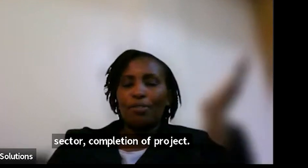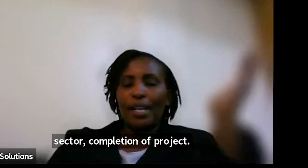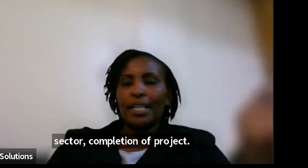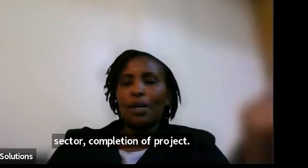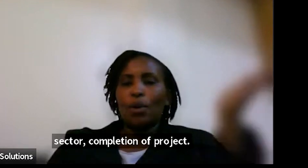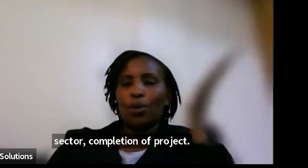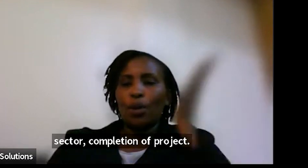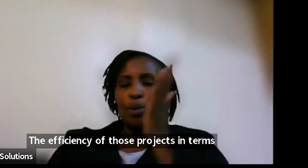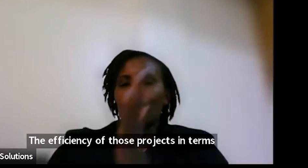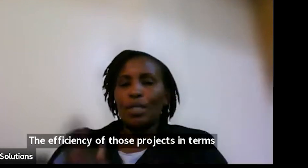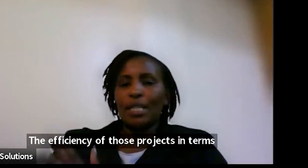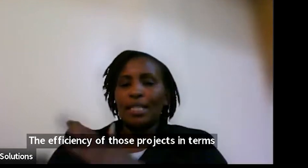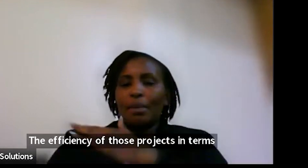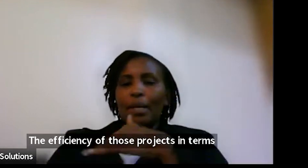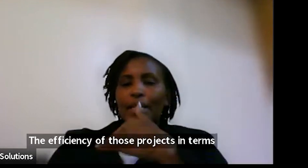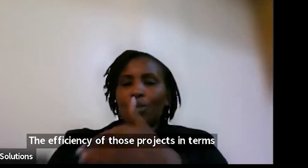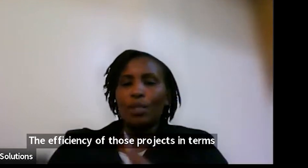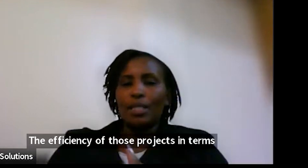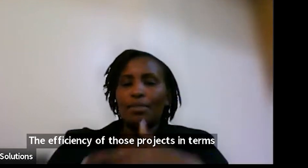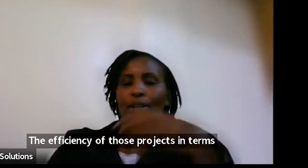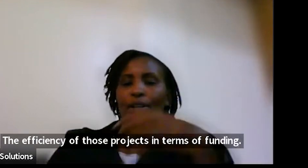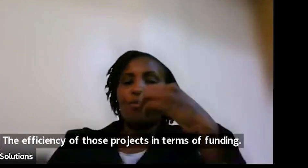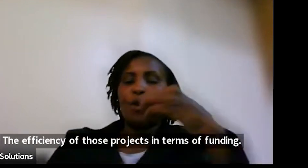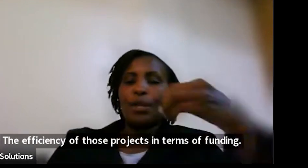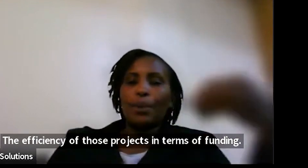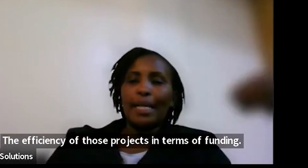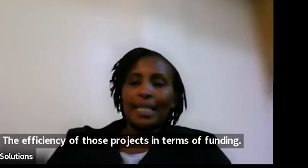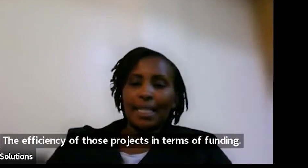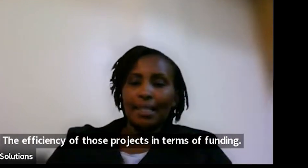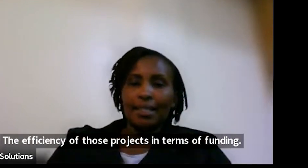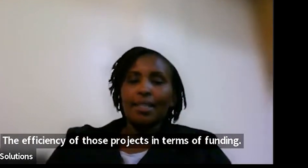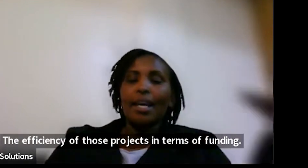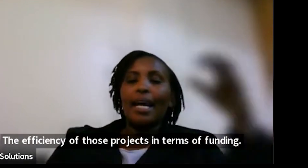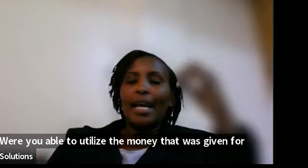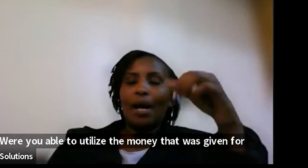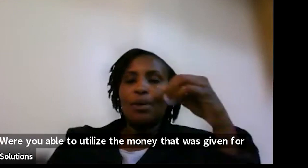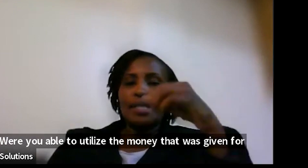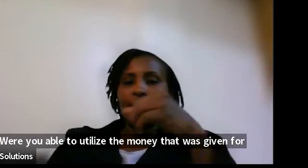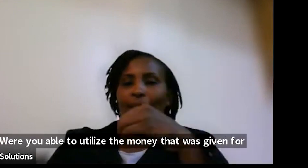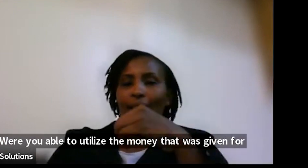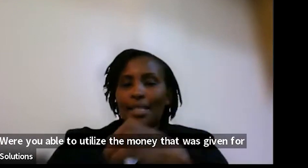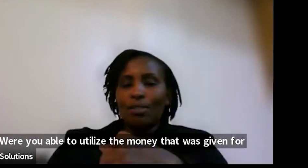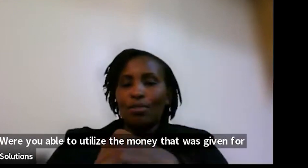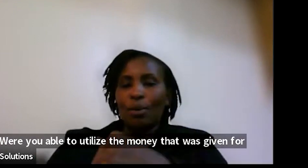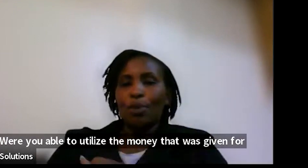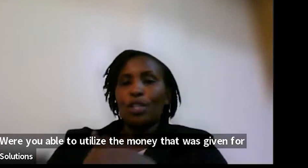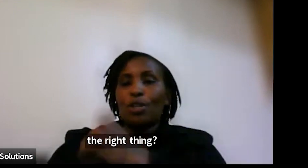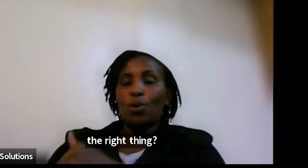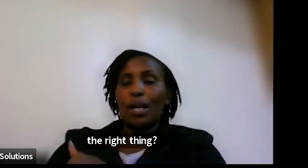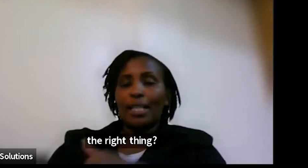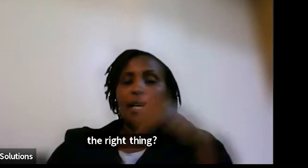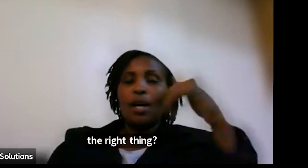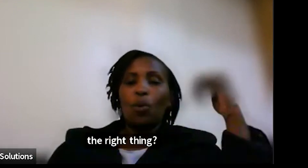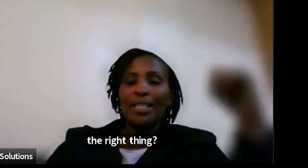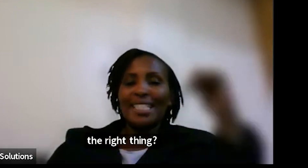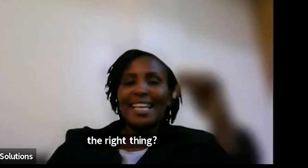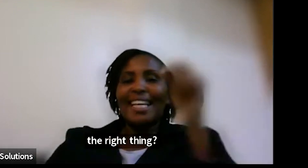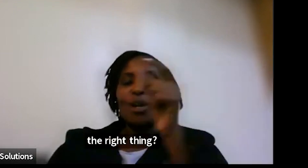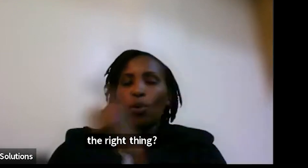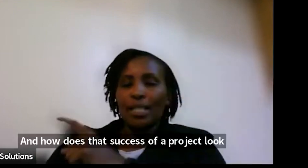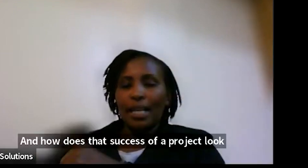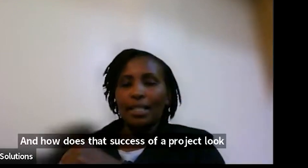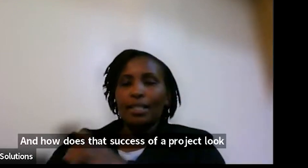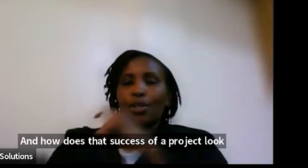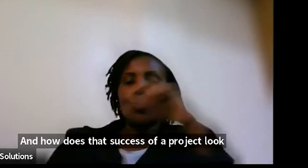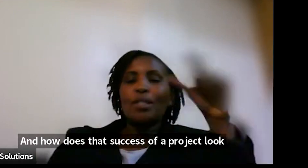of funding, were you able to utilize the money that was given for the right thing? And how does the success of a project look like? What is